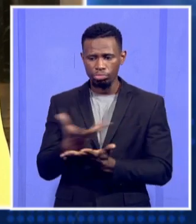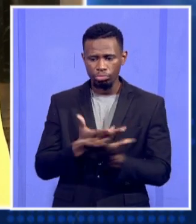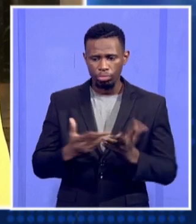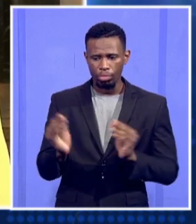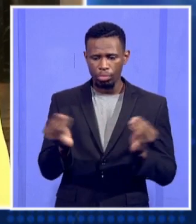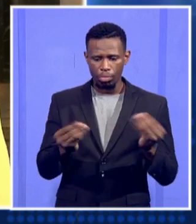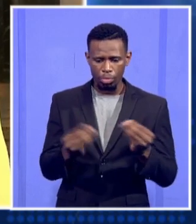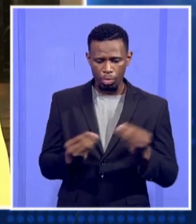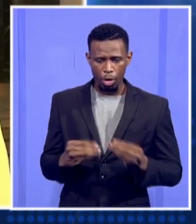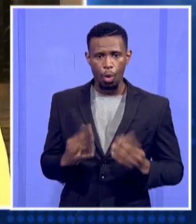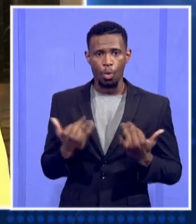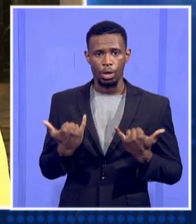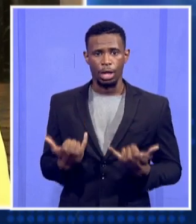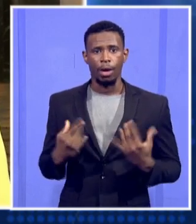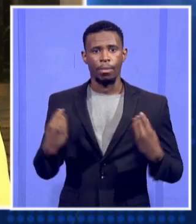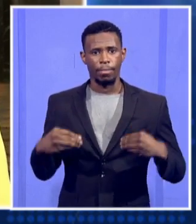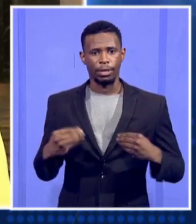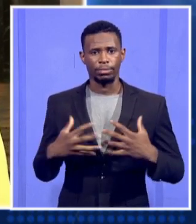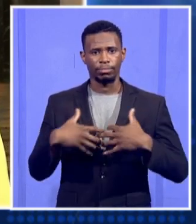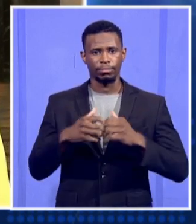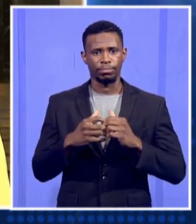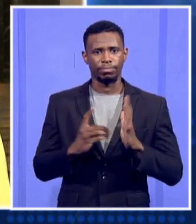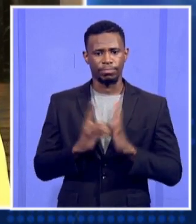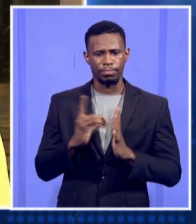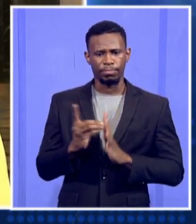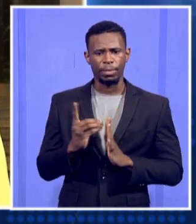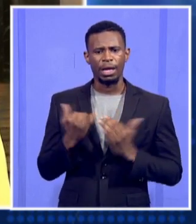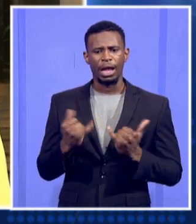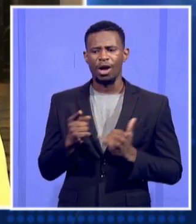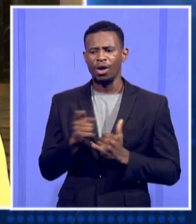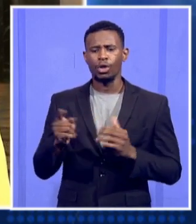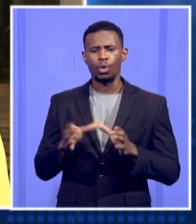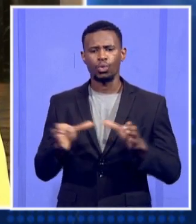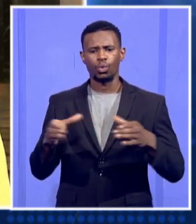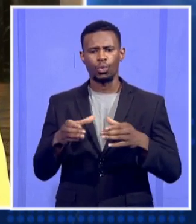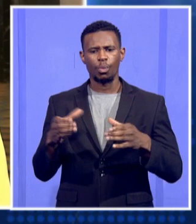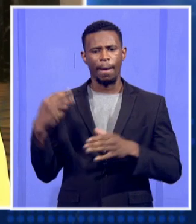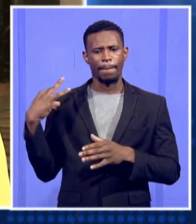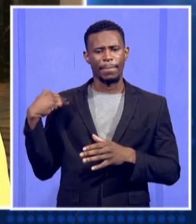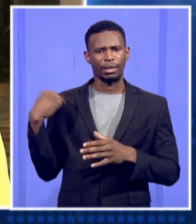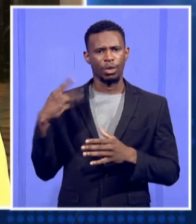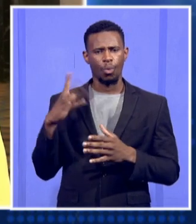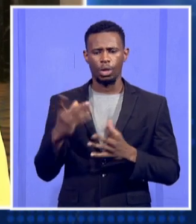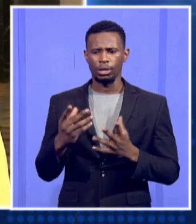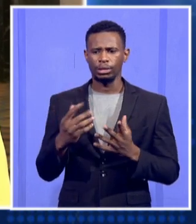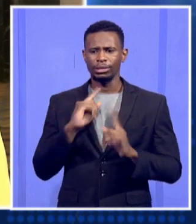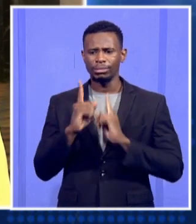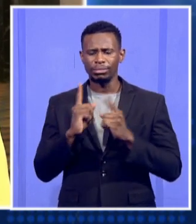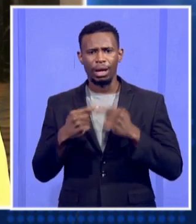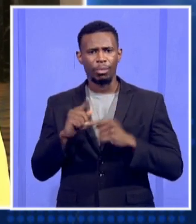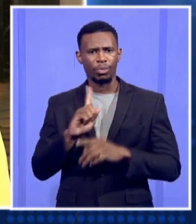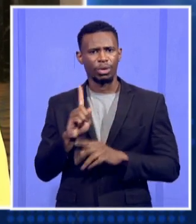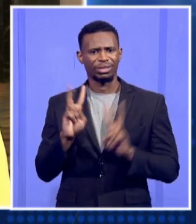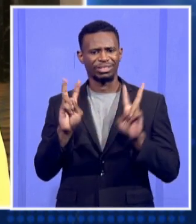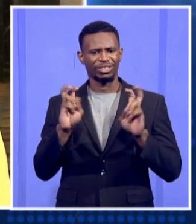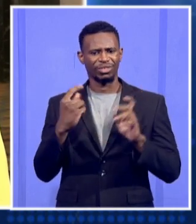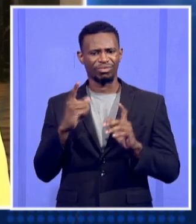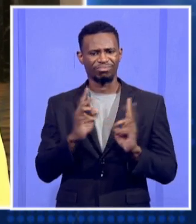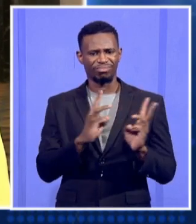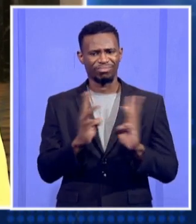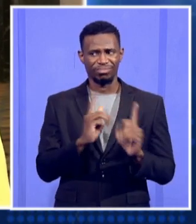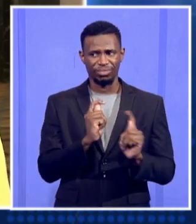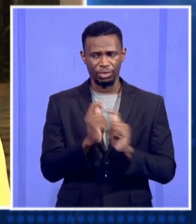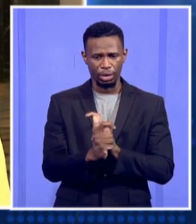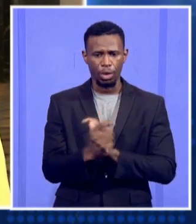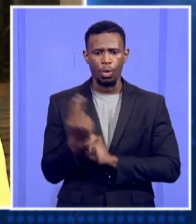of the key concerns that will be raised by this group of ministers with regard to climate change? And basically,